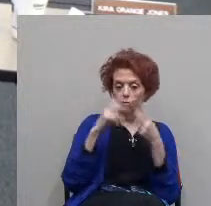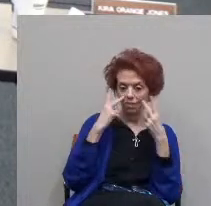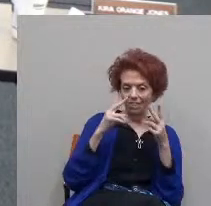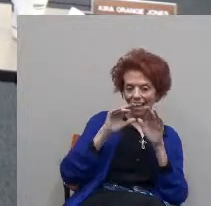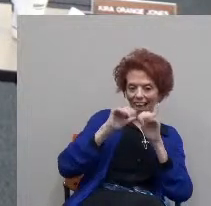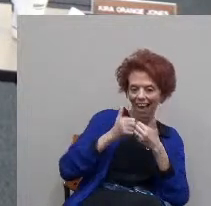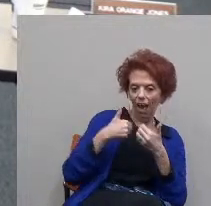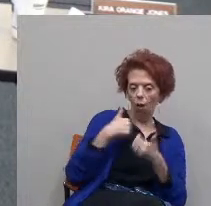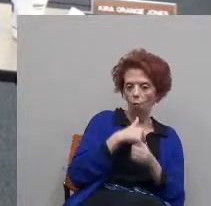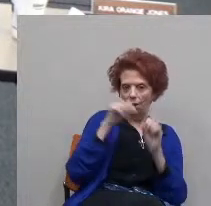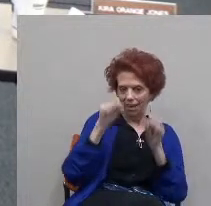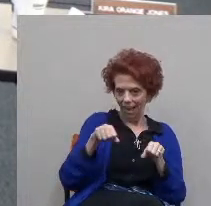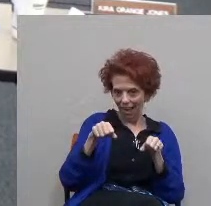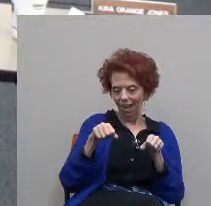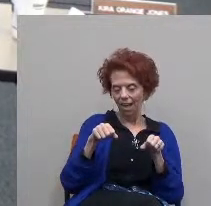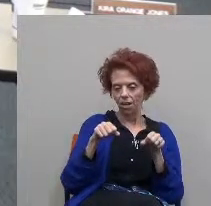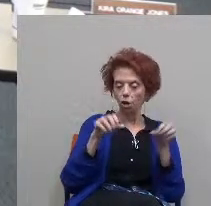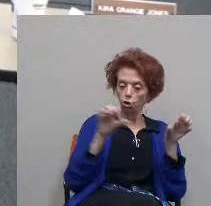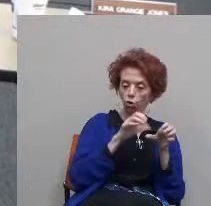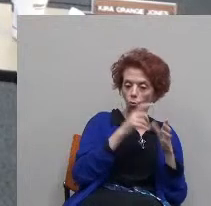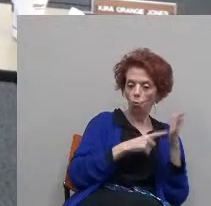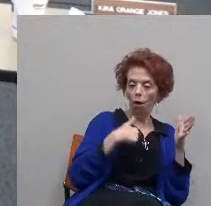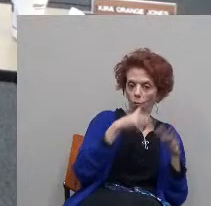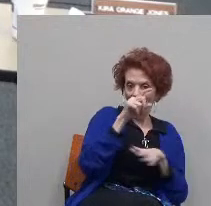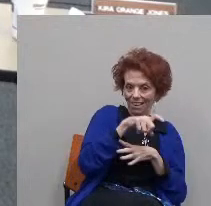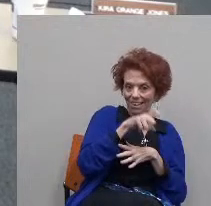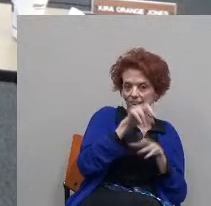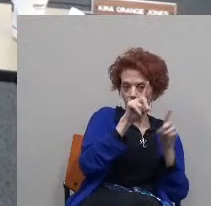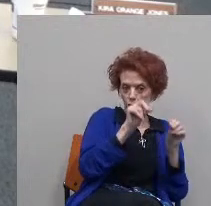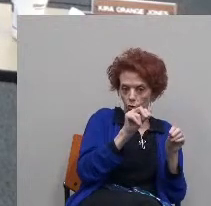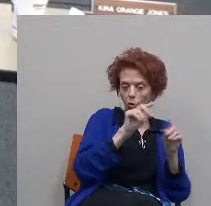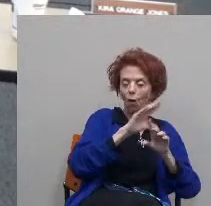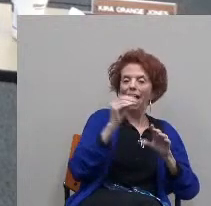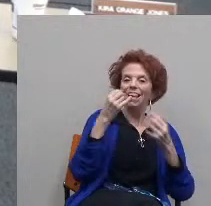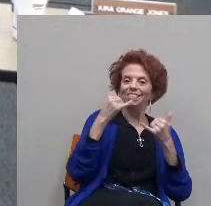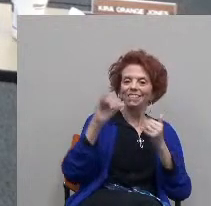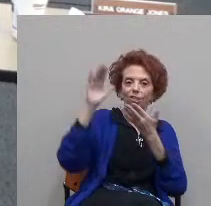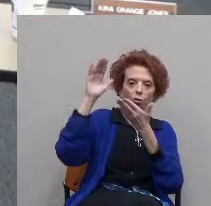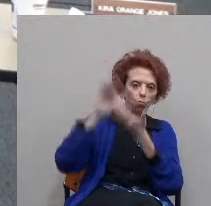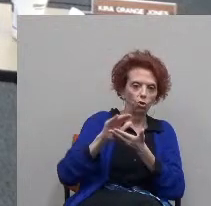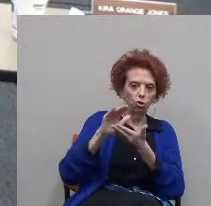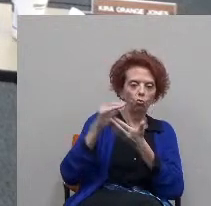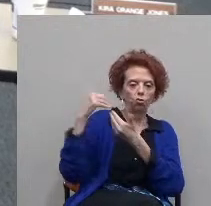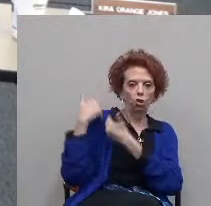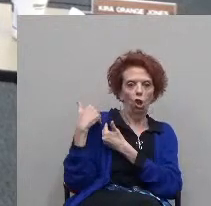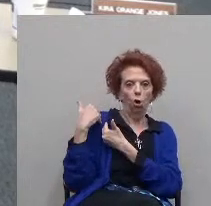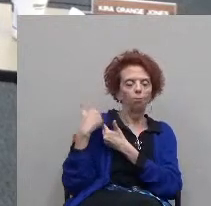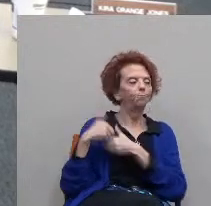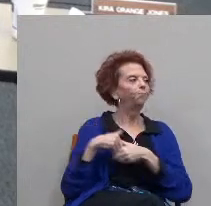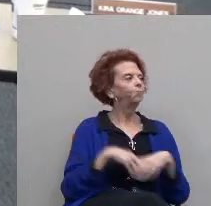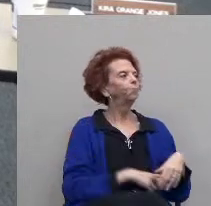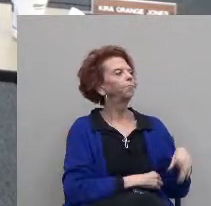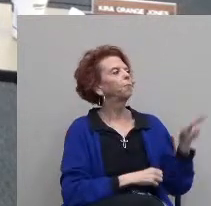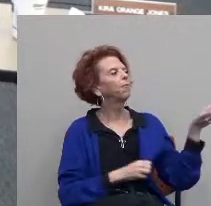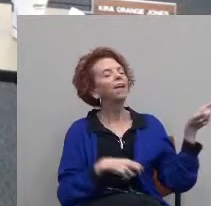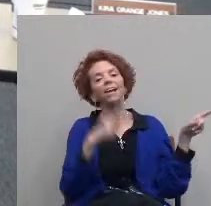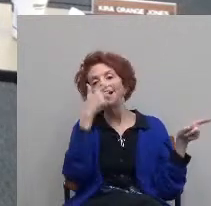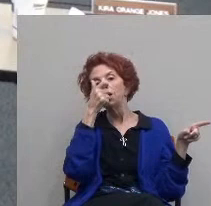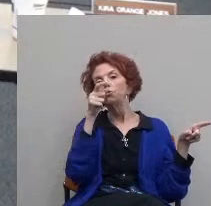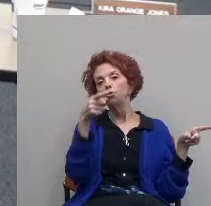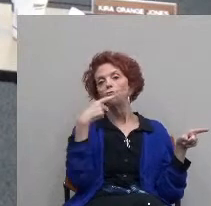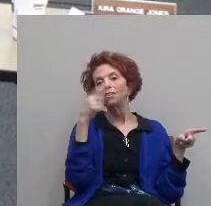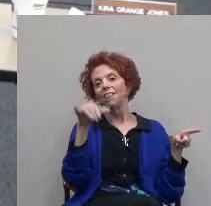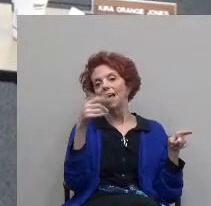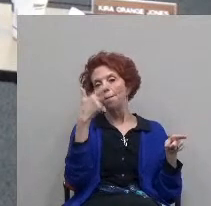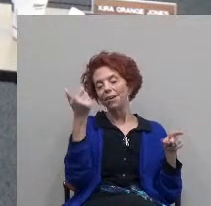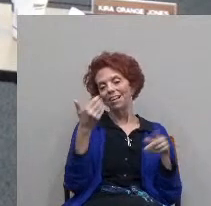can effectively do what we need to do and still reduce that load. So it's very interesting you mentioned that, because